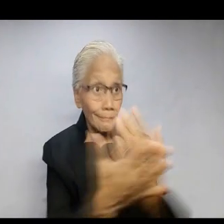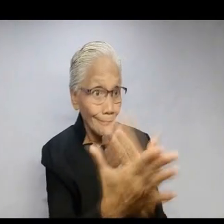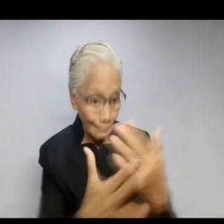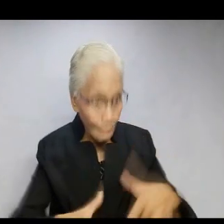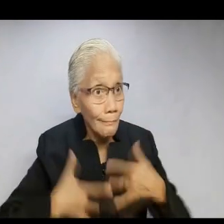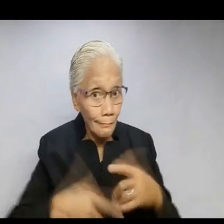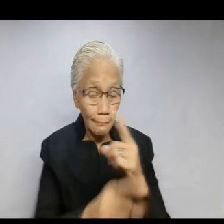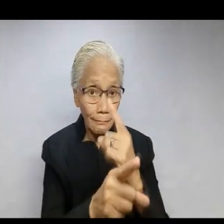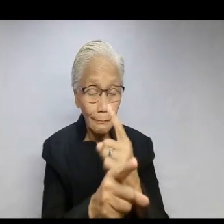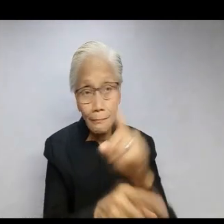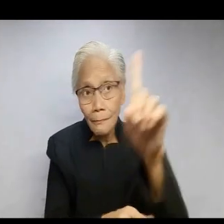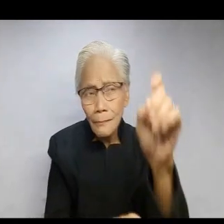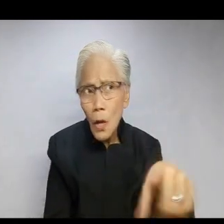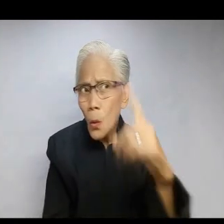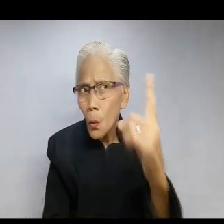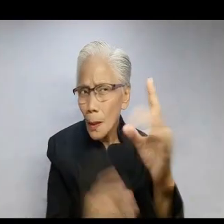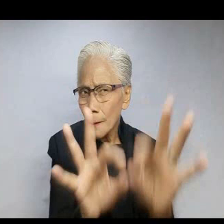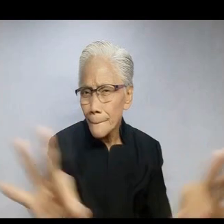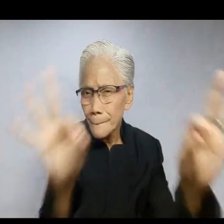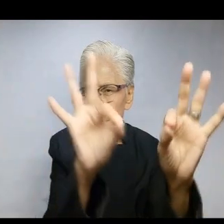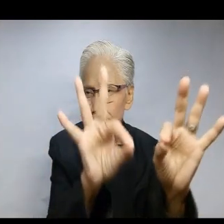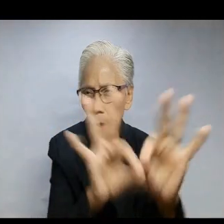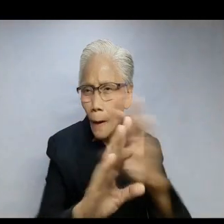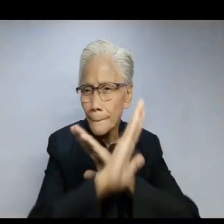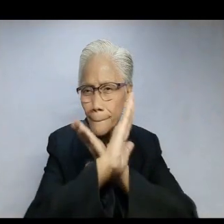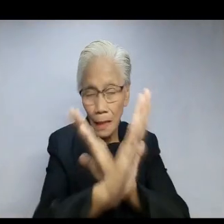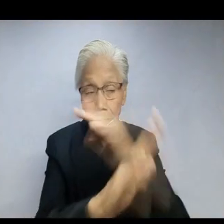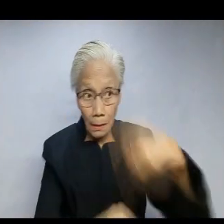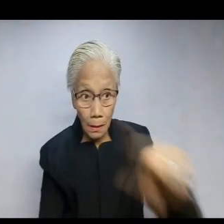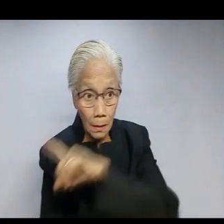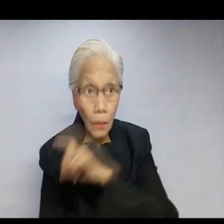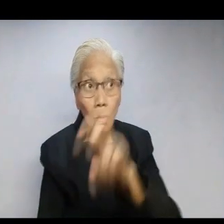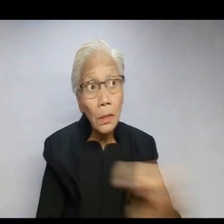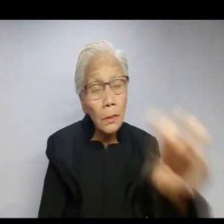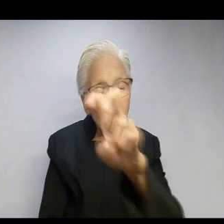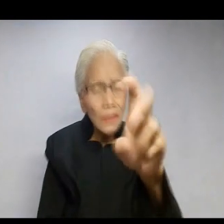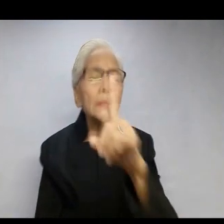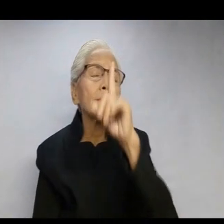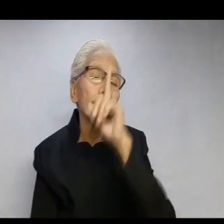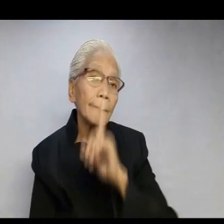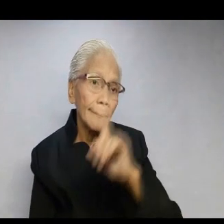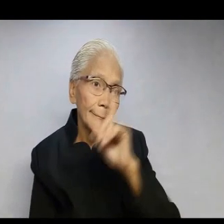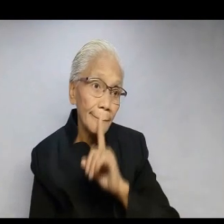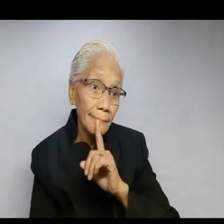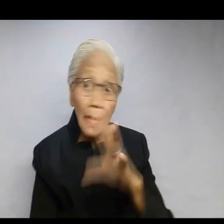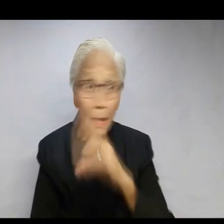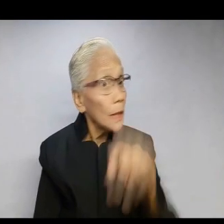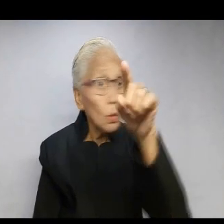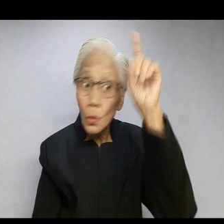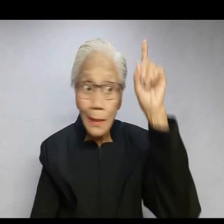new life, right? One major stumbling block on any journey is